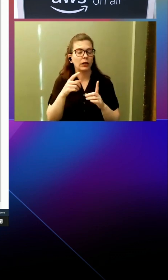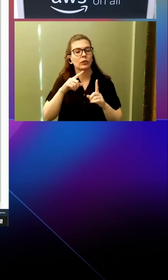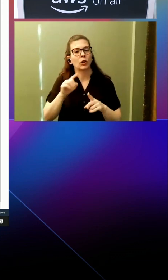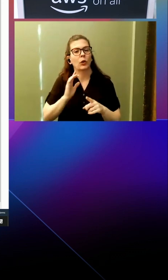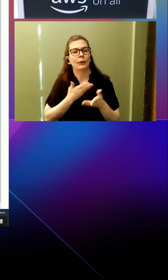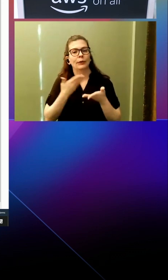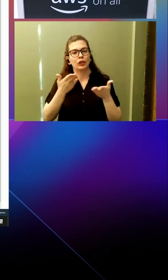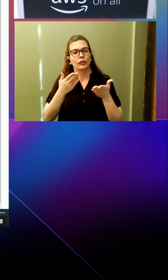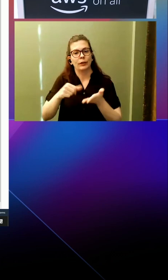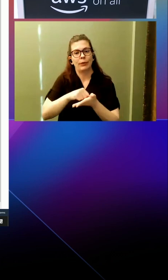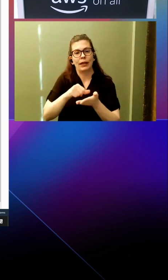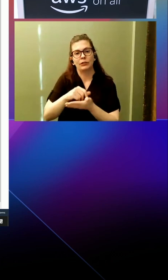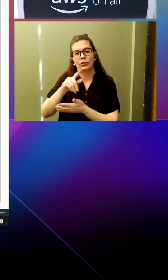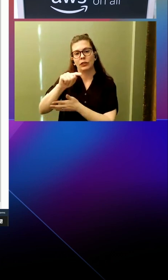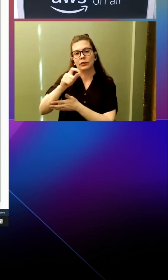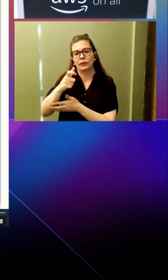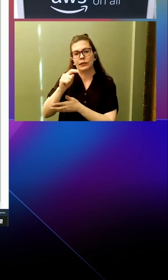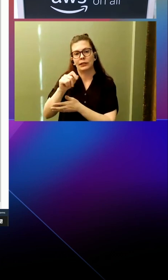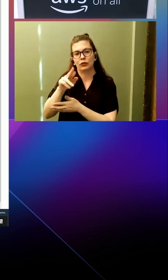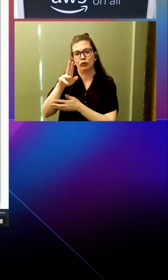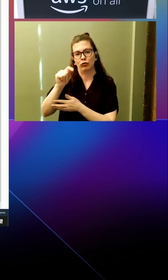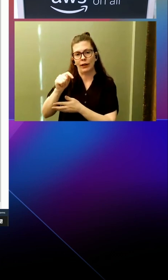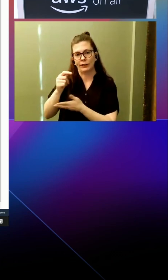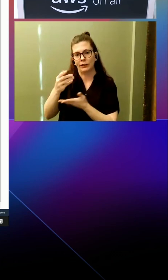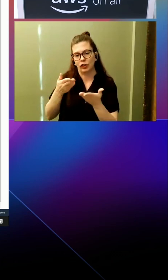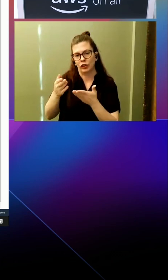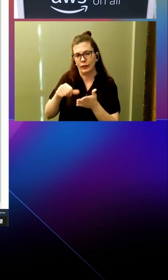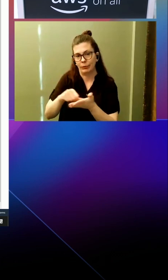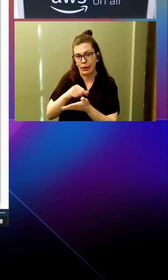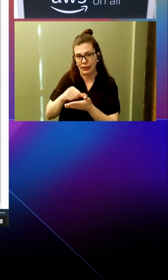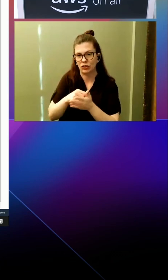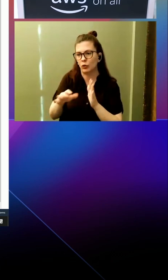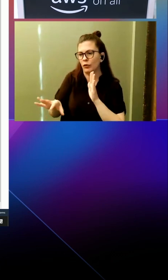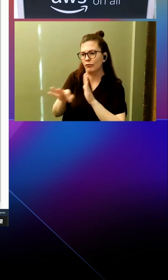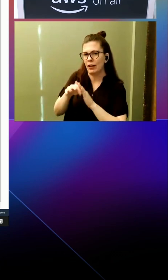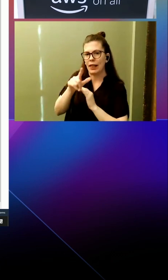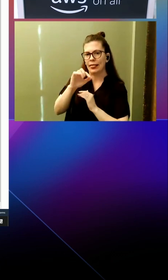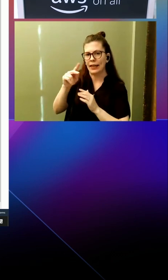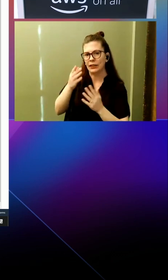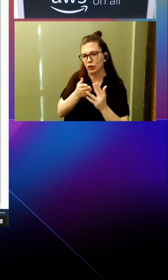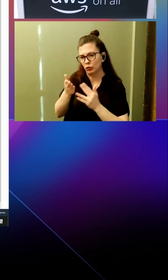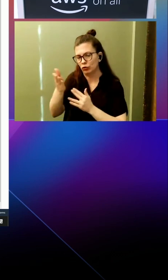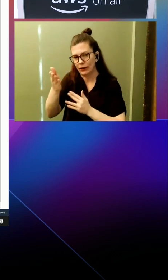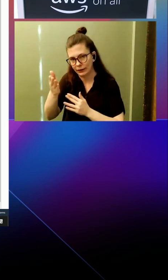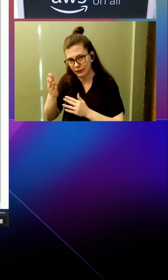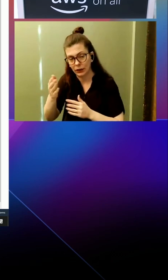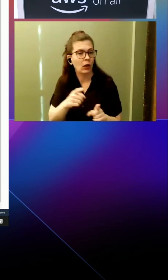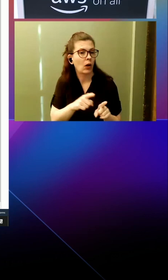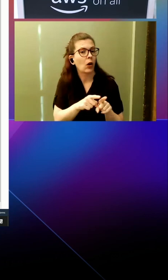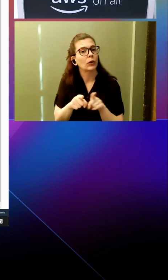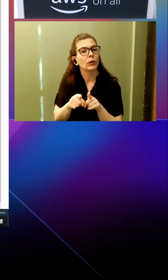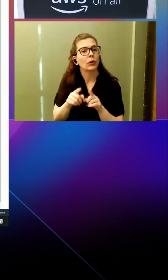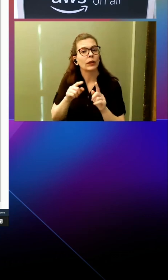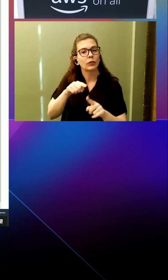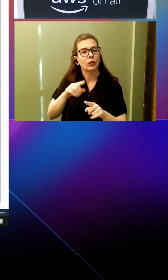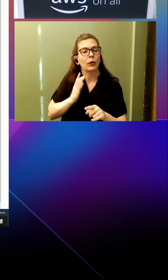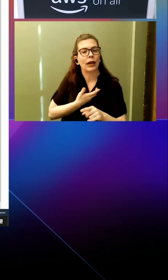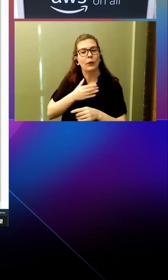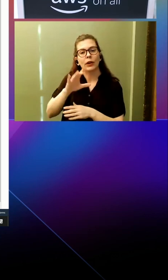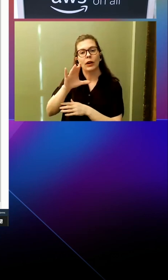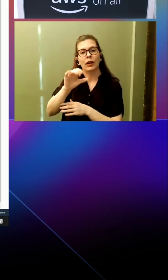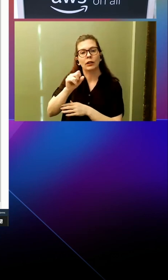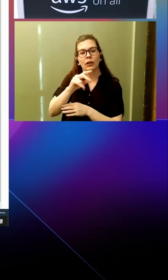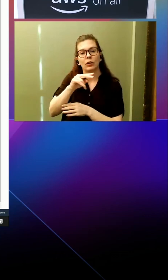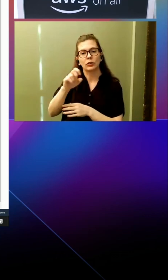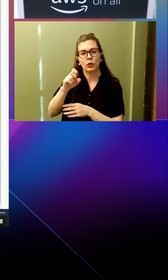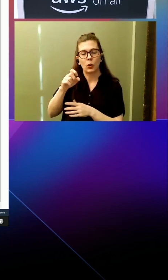Textract service page, and you will find links to get directed. You can also go into our console page to try out the